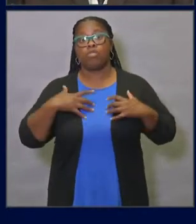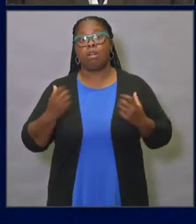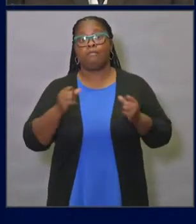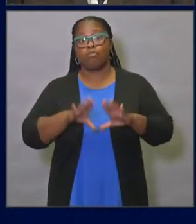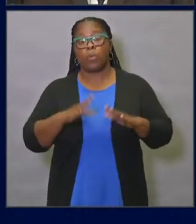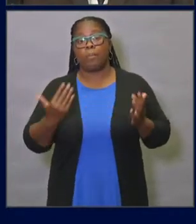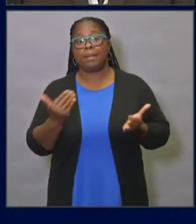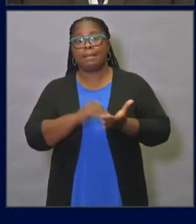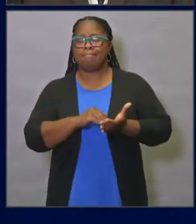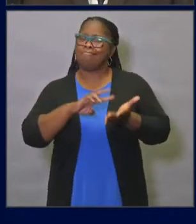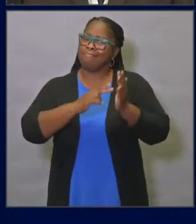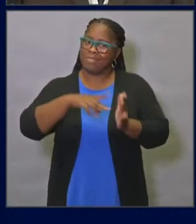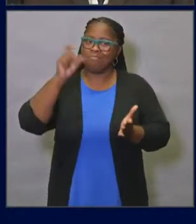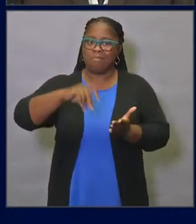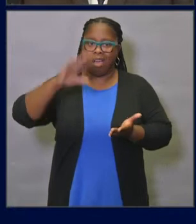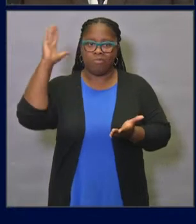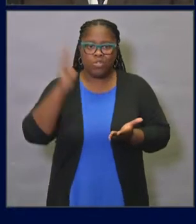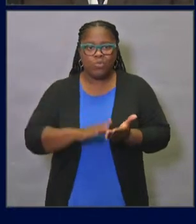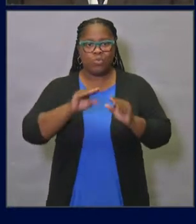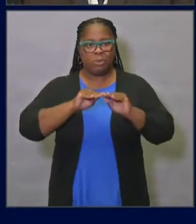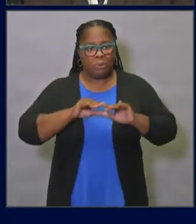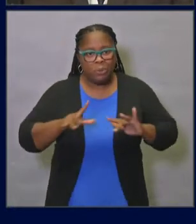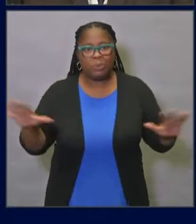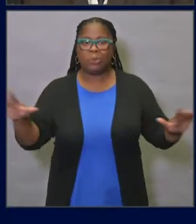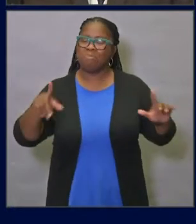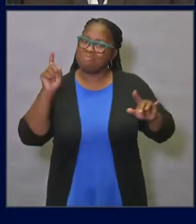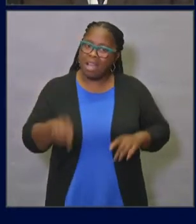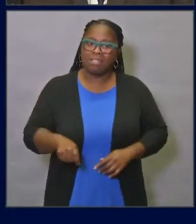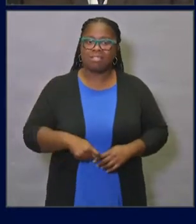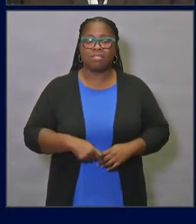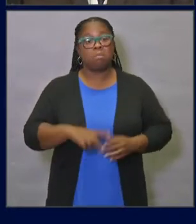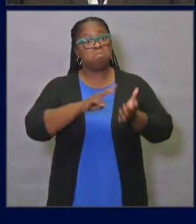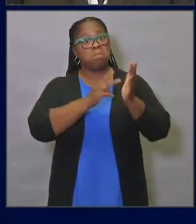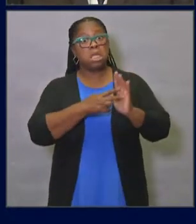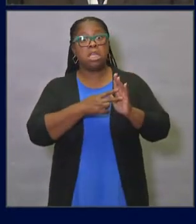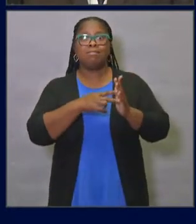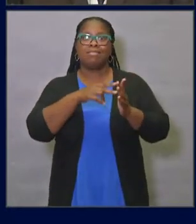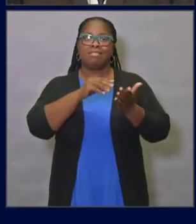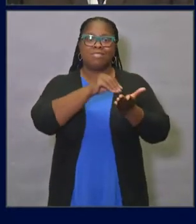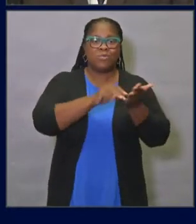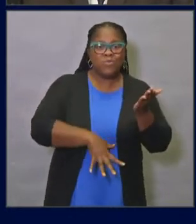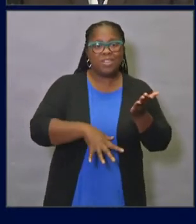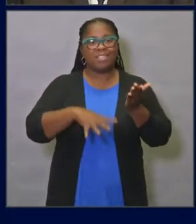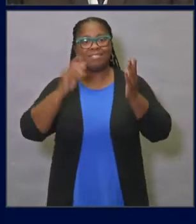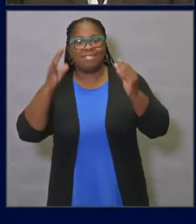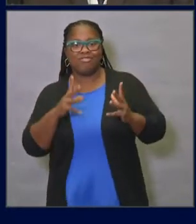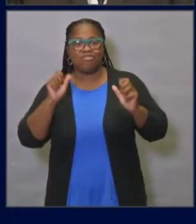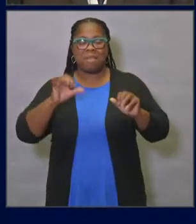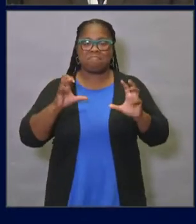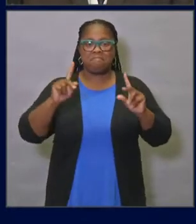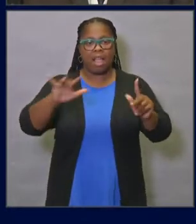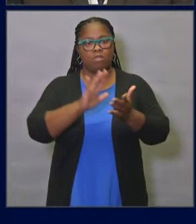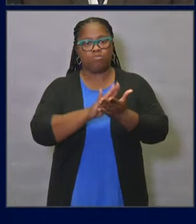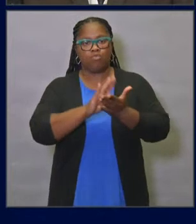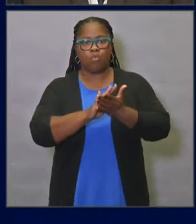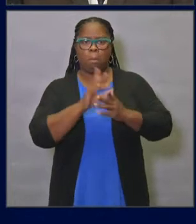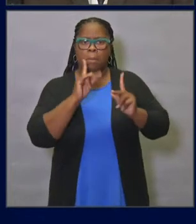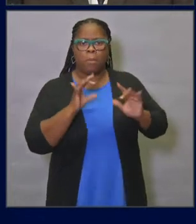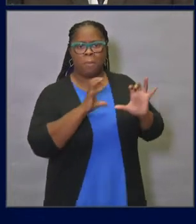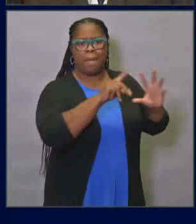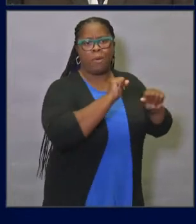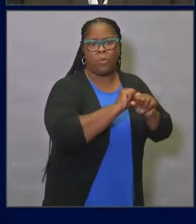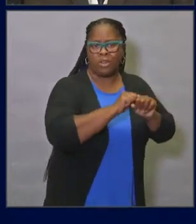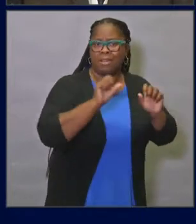transmission significantly so children and teachers can get back to their classrooms and more people can get back to their jobs with as much safety as